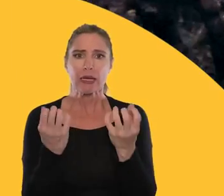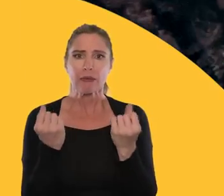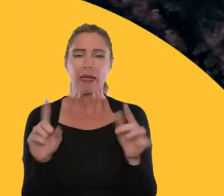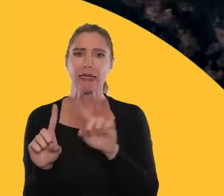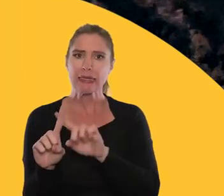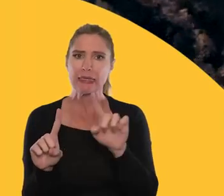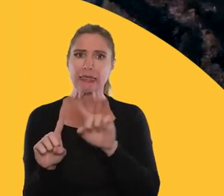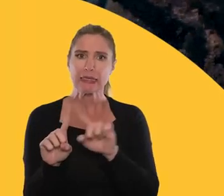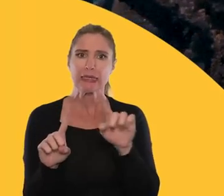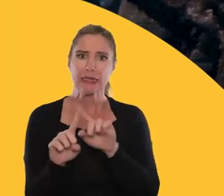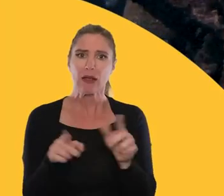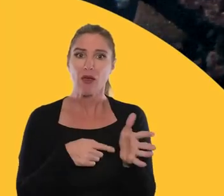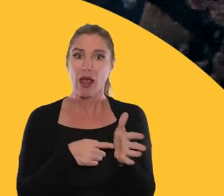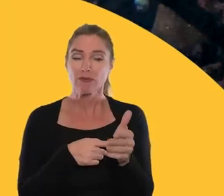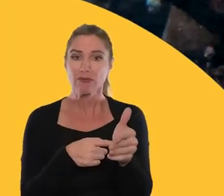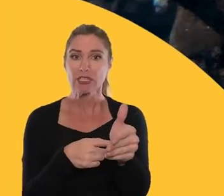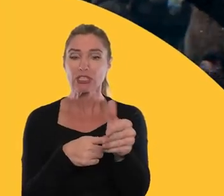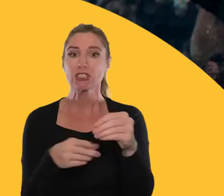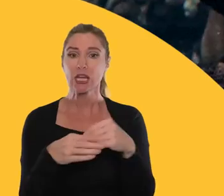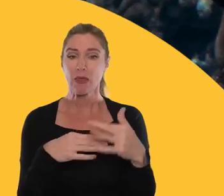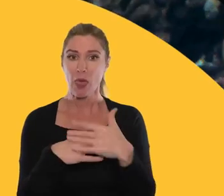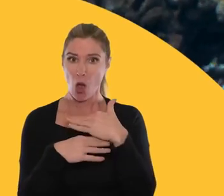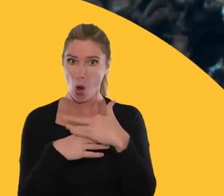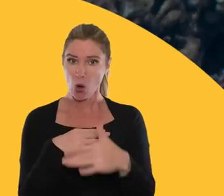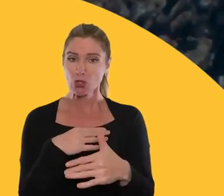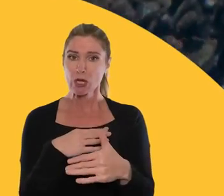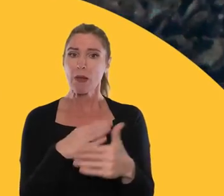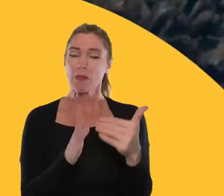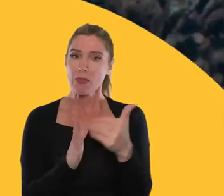different kinds of fish in the ocean.